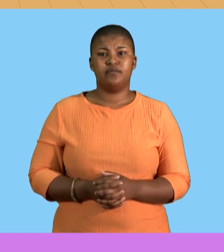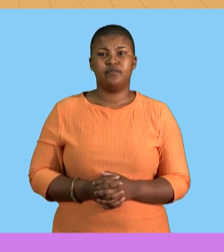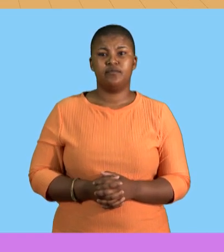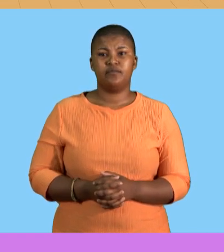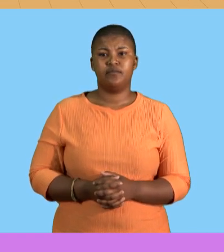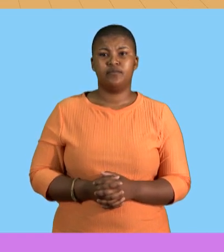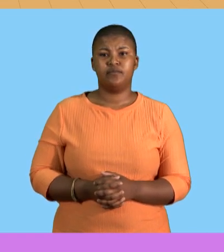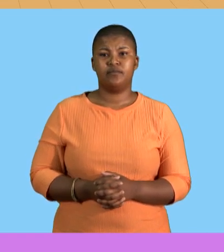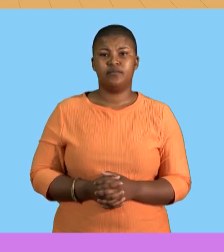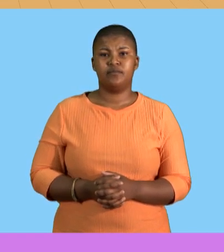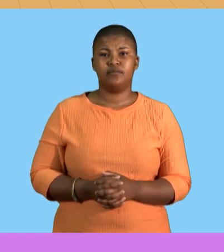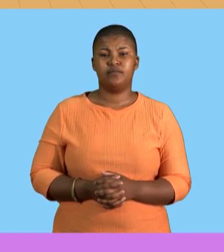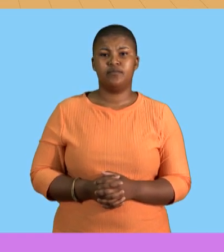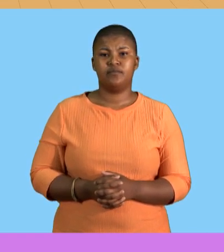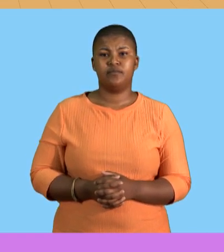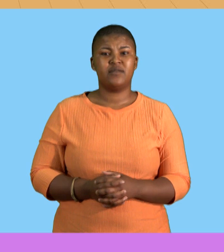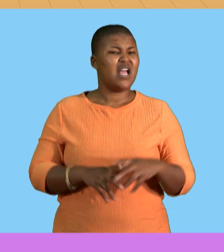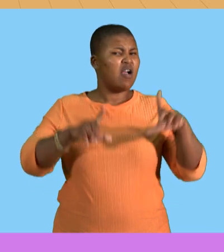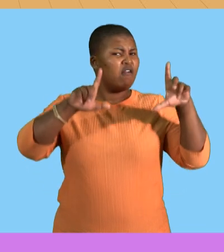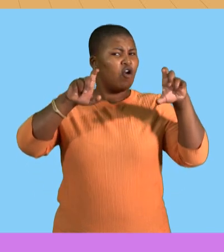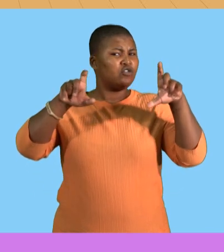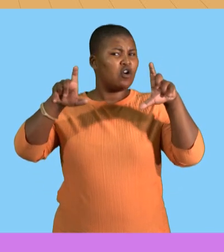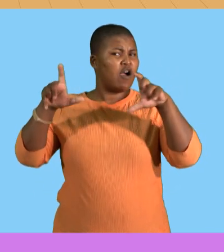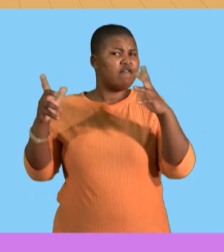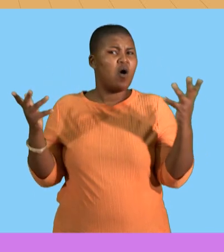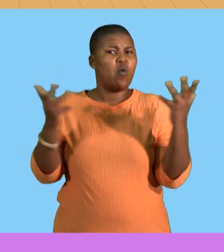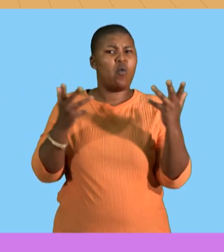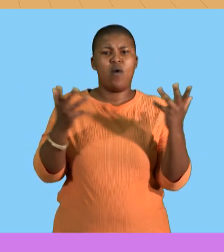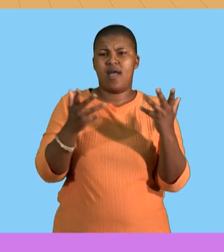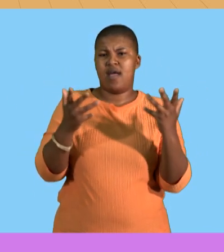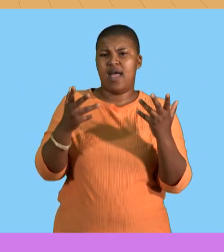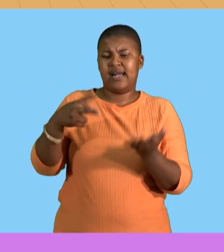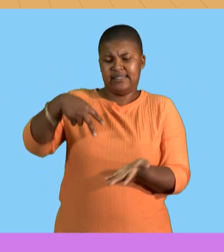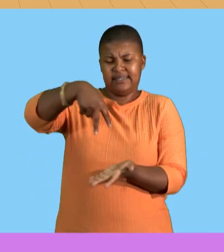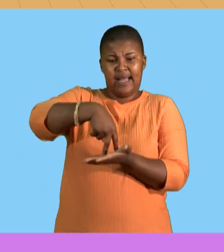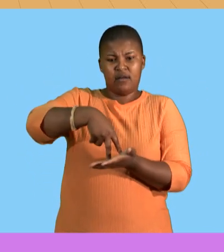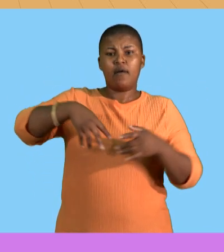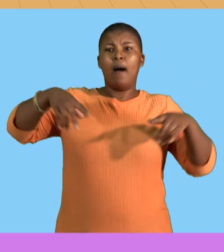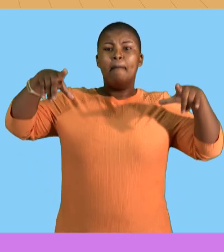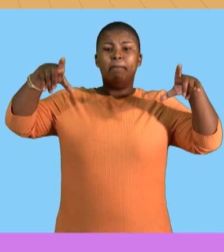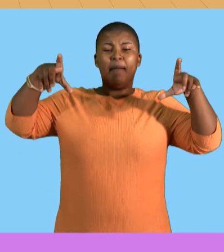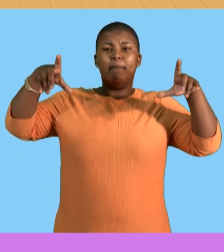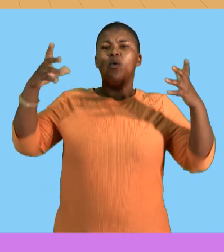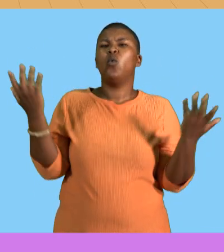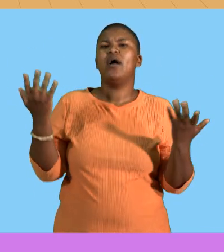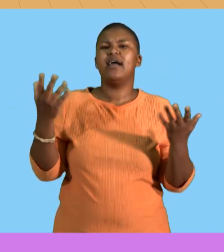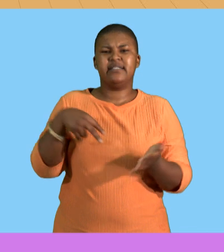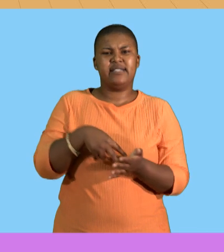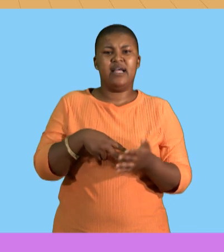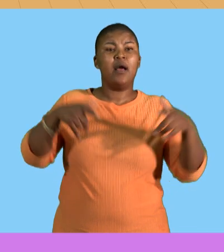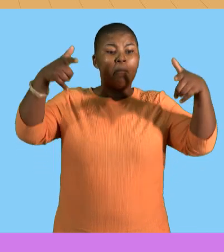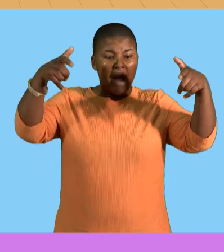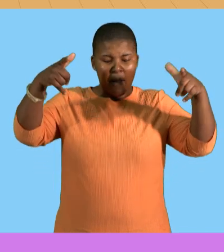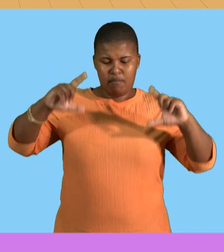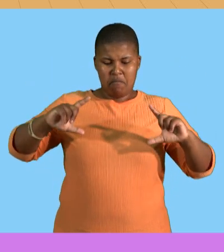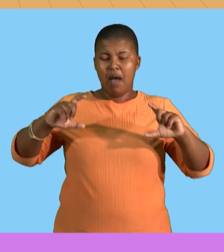Now, where was the photographer standing while taking the photo? Again, let's look at what we've